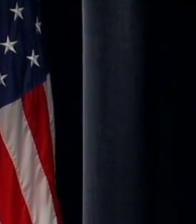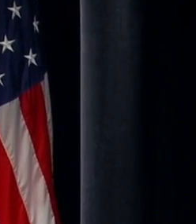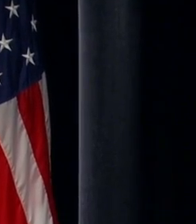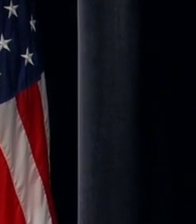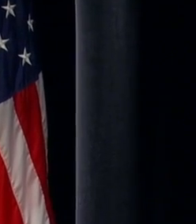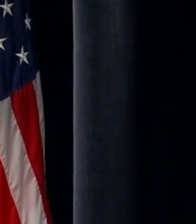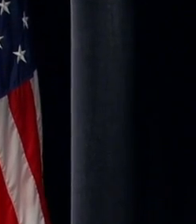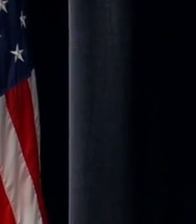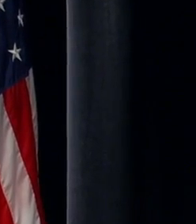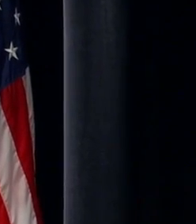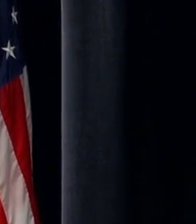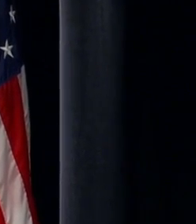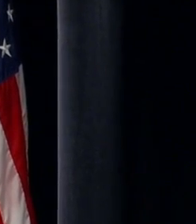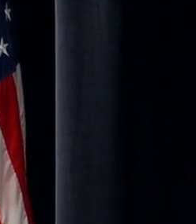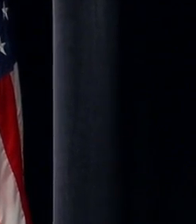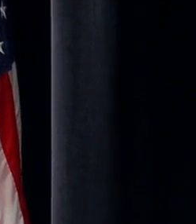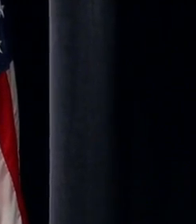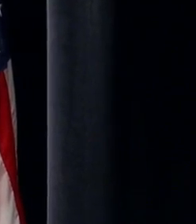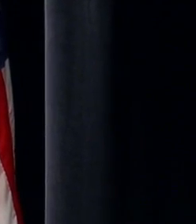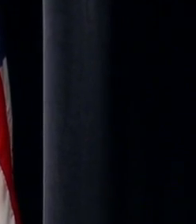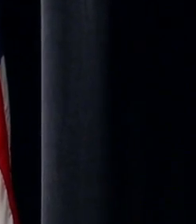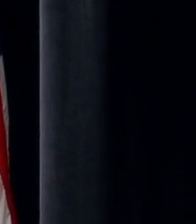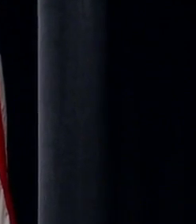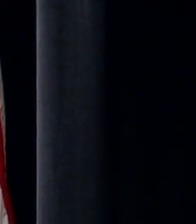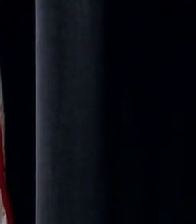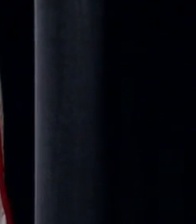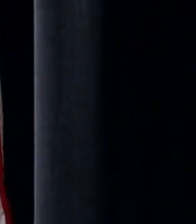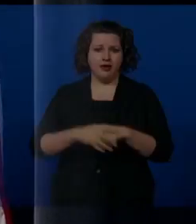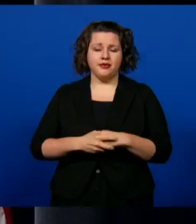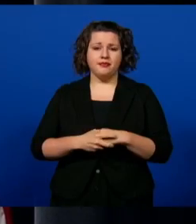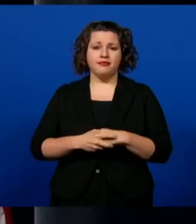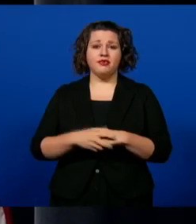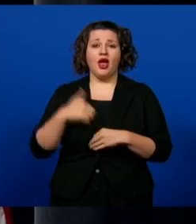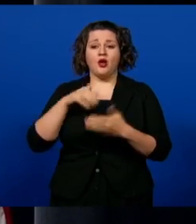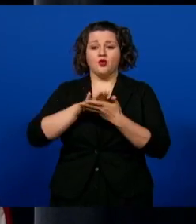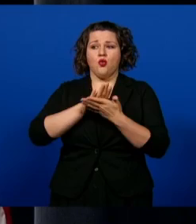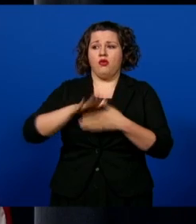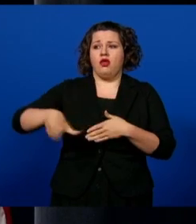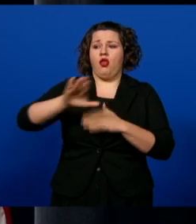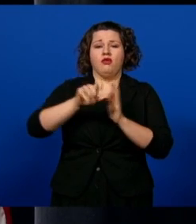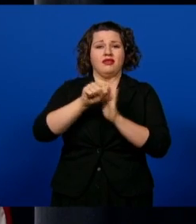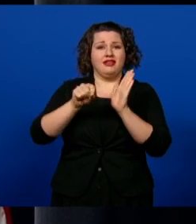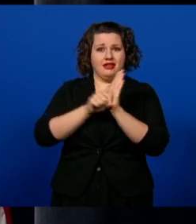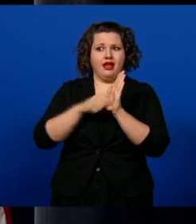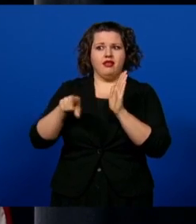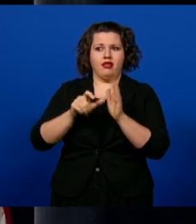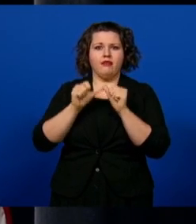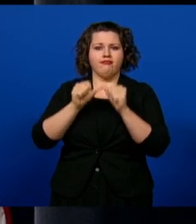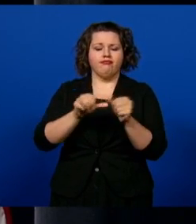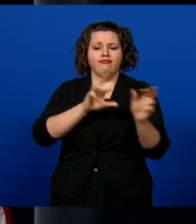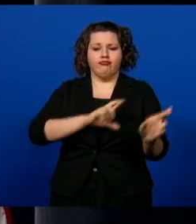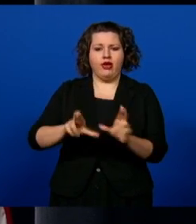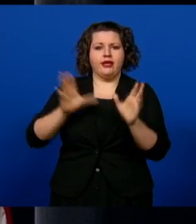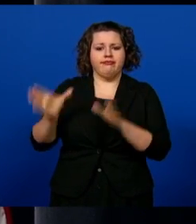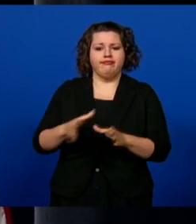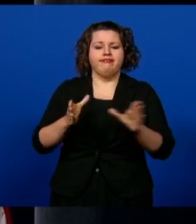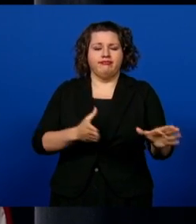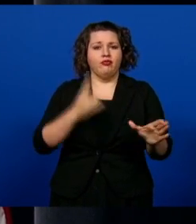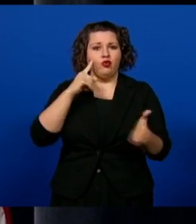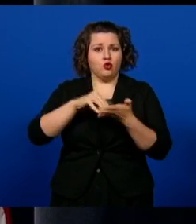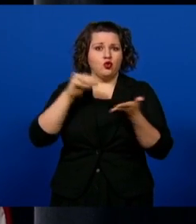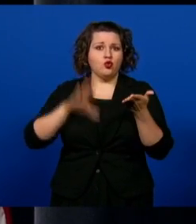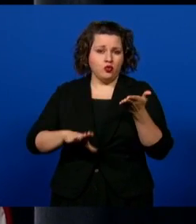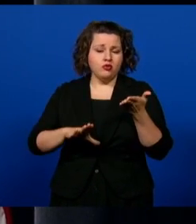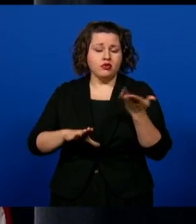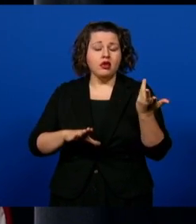Well, good morning. We'll go ahead and get started. As schools across the state continue to prepare for students to come back to school,